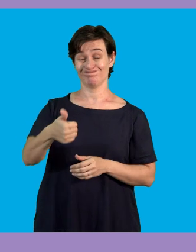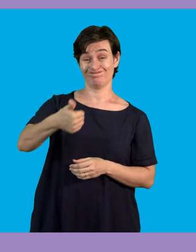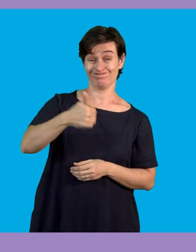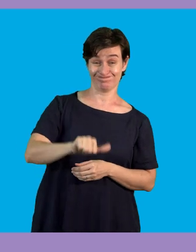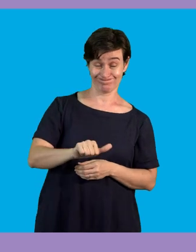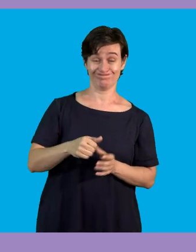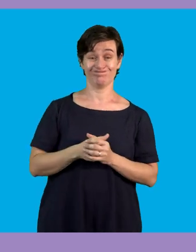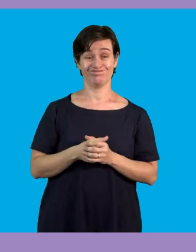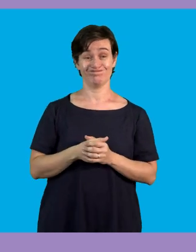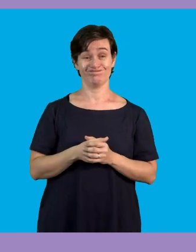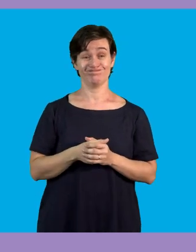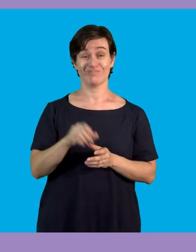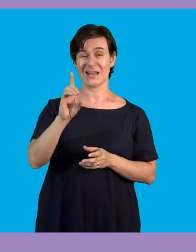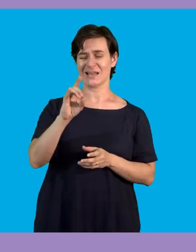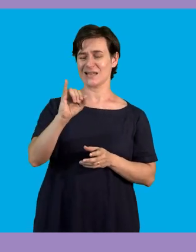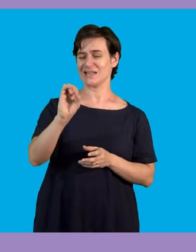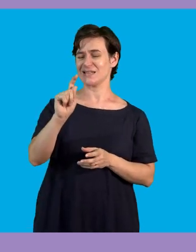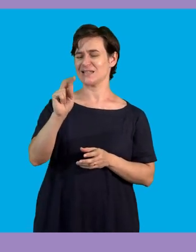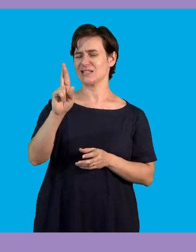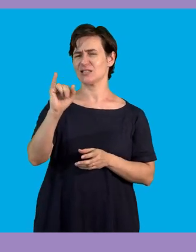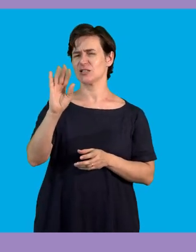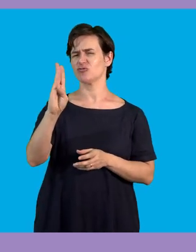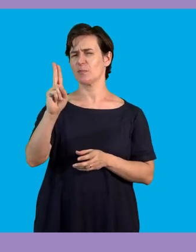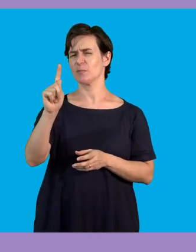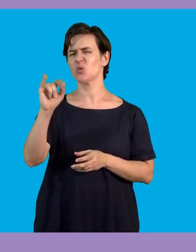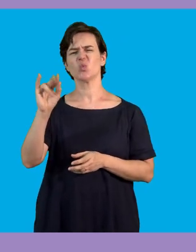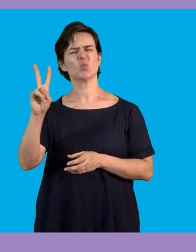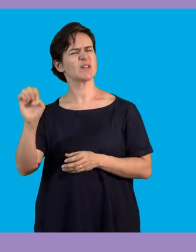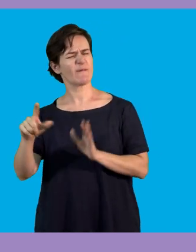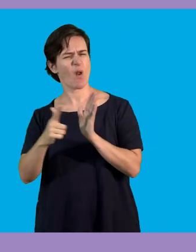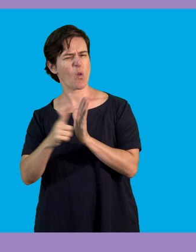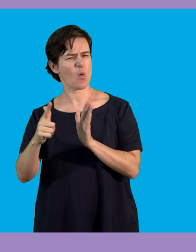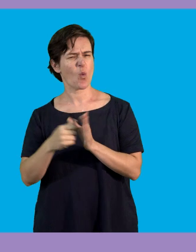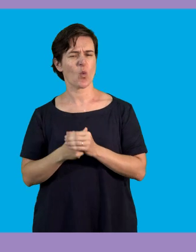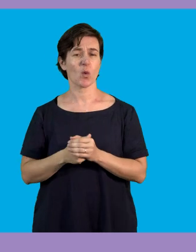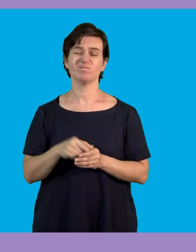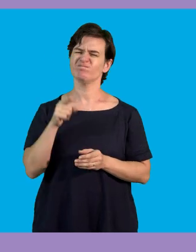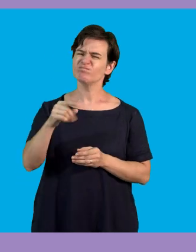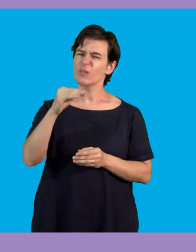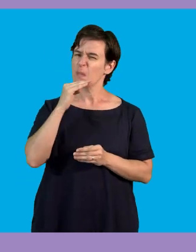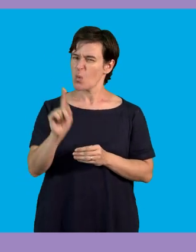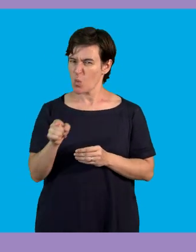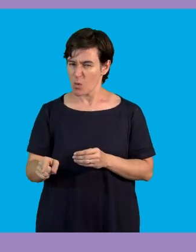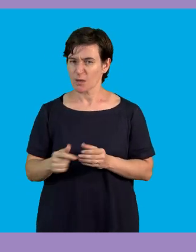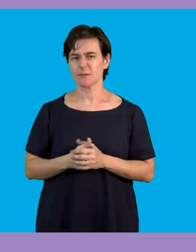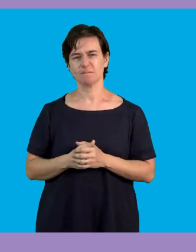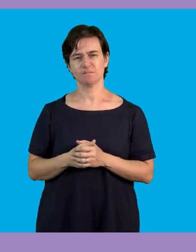And the next law is distributive law, which states that the